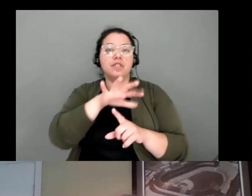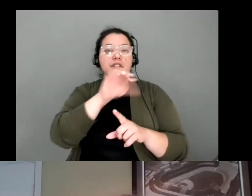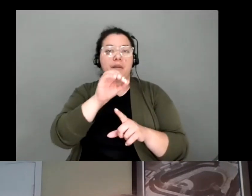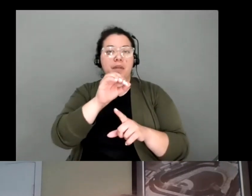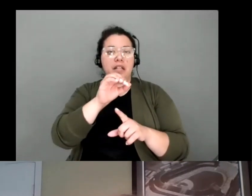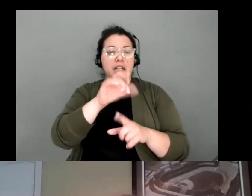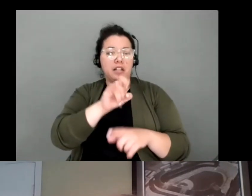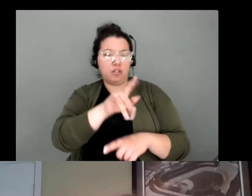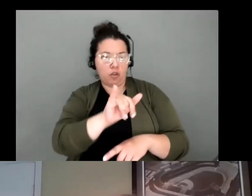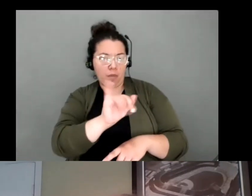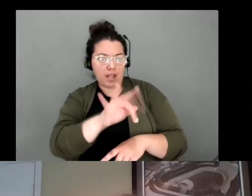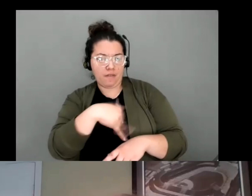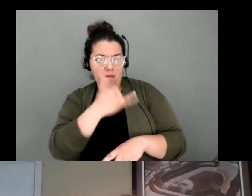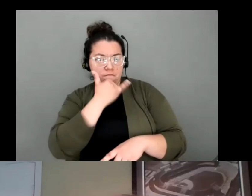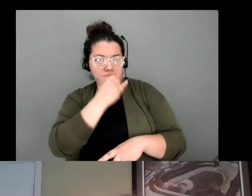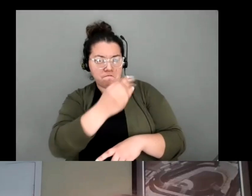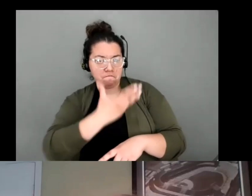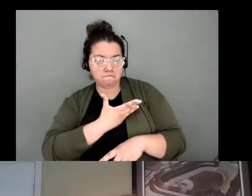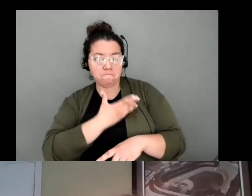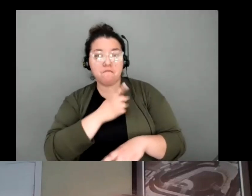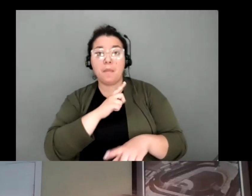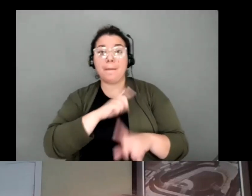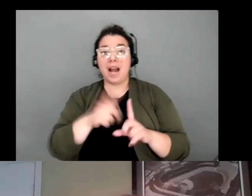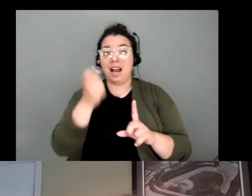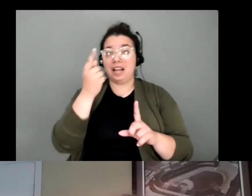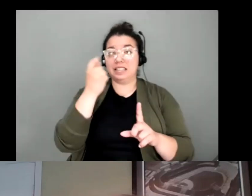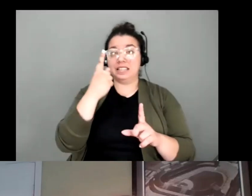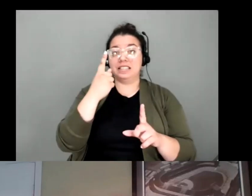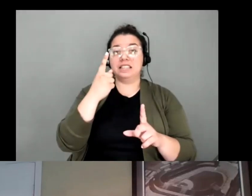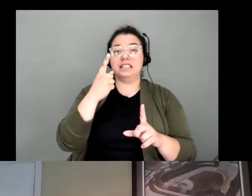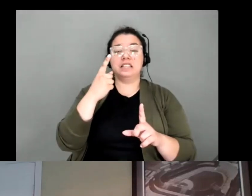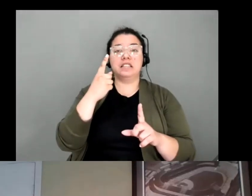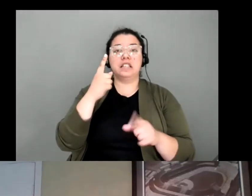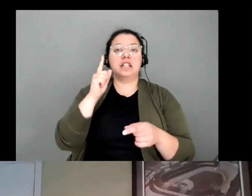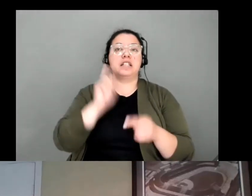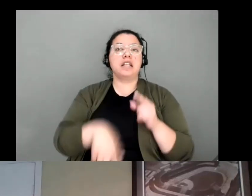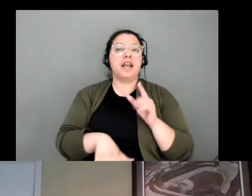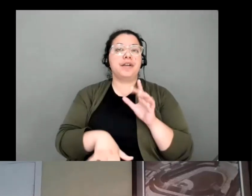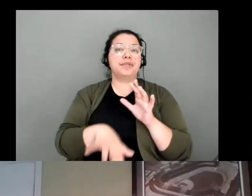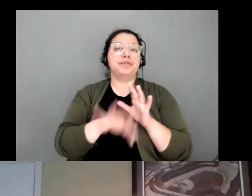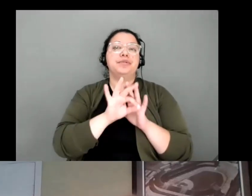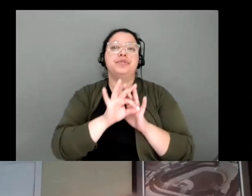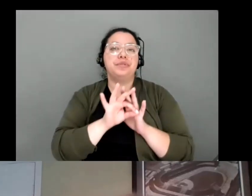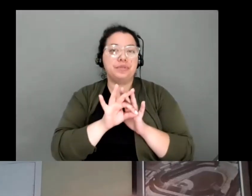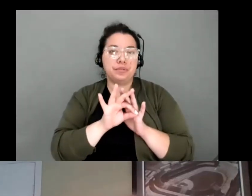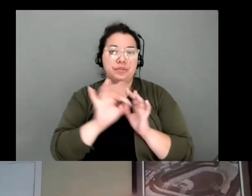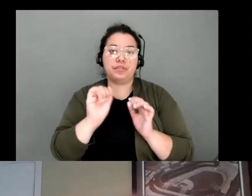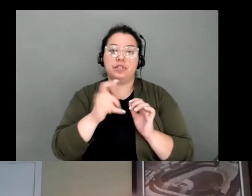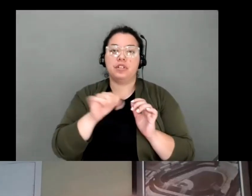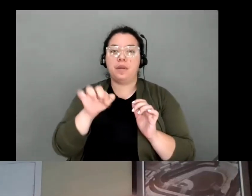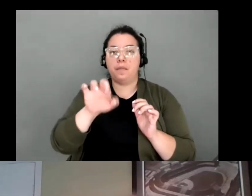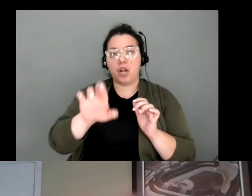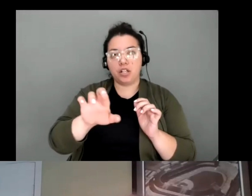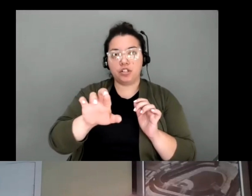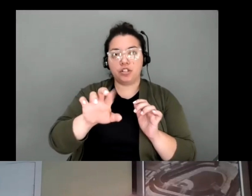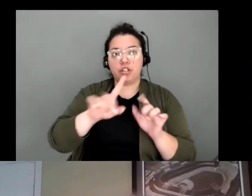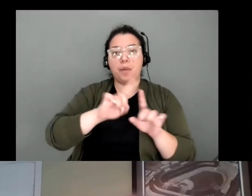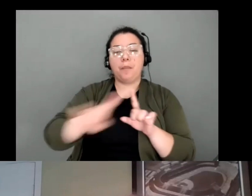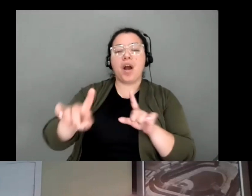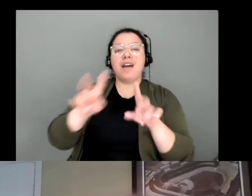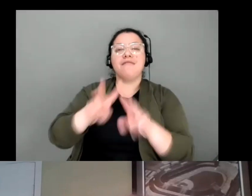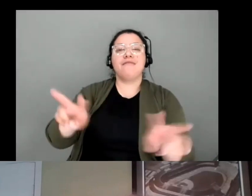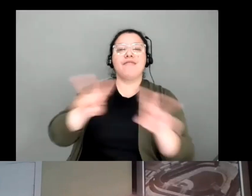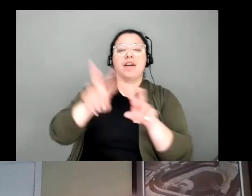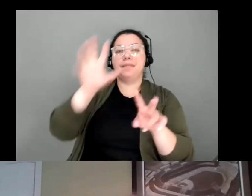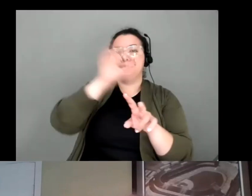if I'm wrong, Colby, they don't get to choose the appraiser, but they put in an order for an appraisal to be done. And there